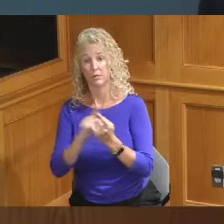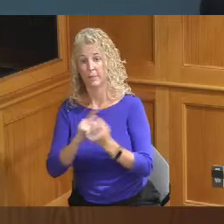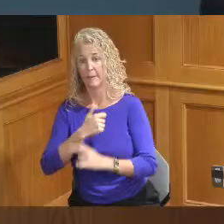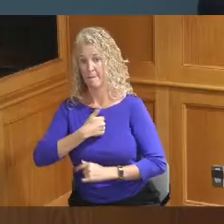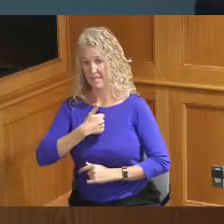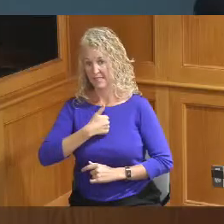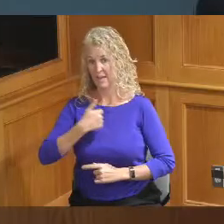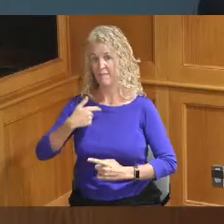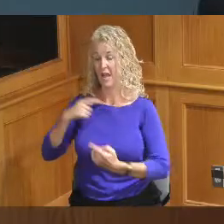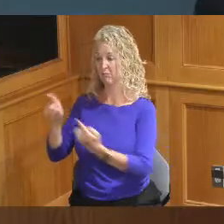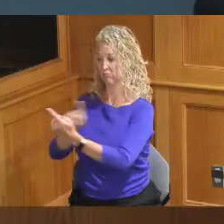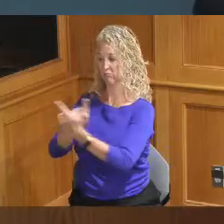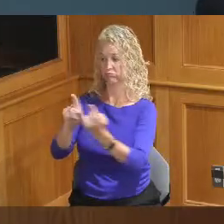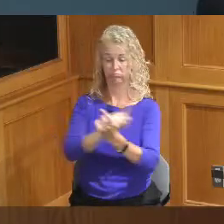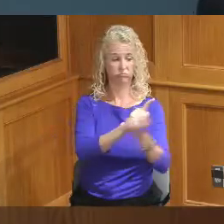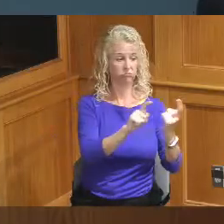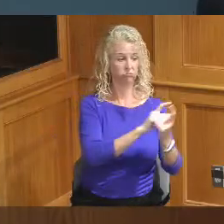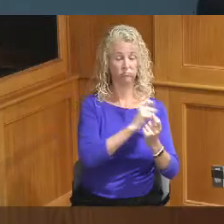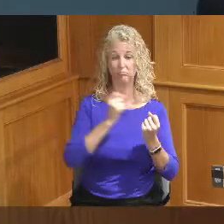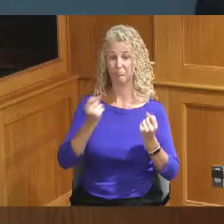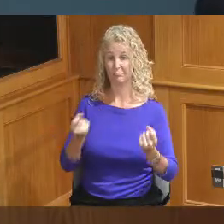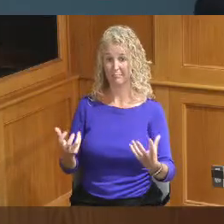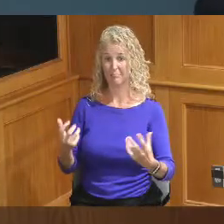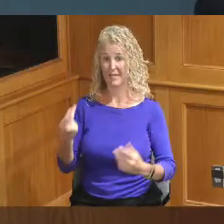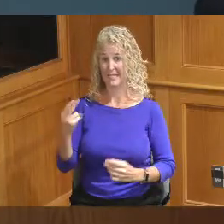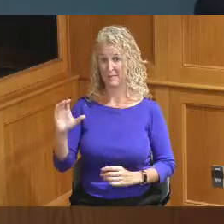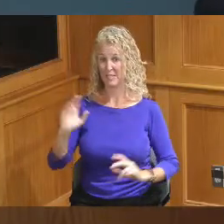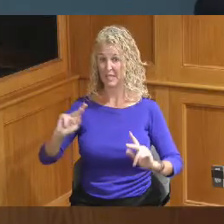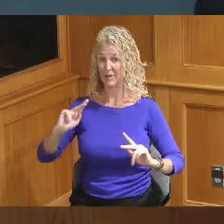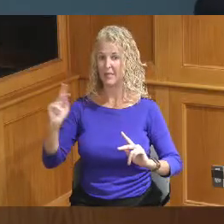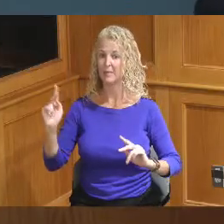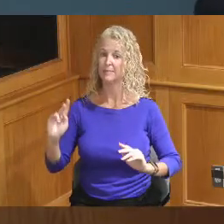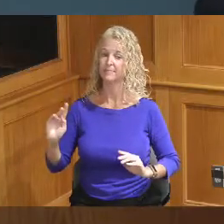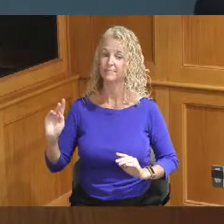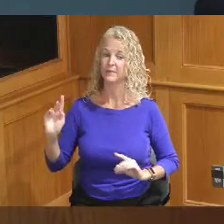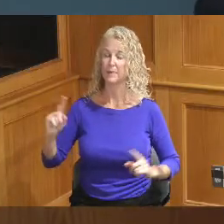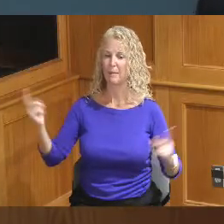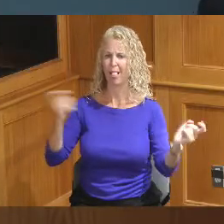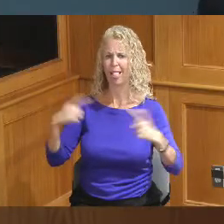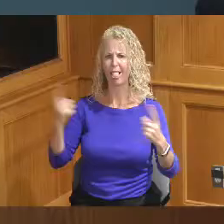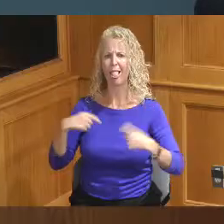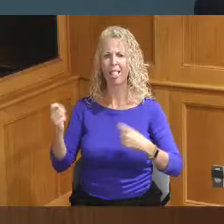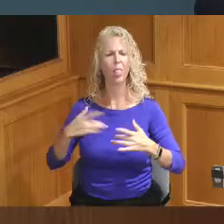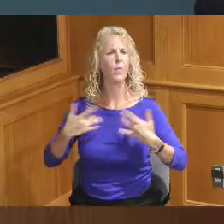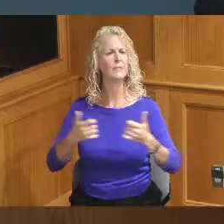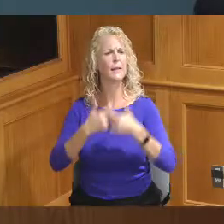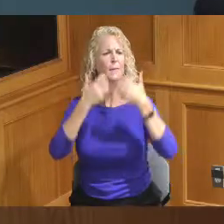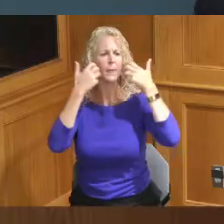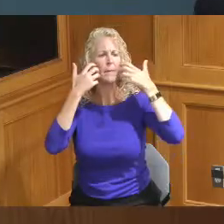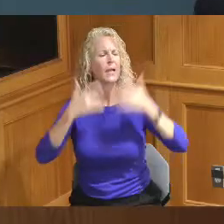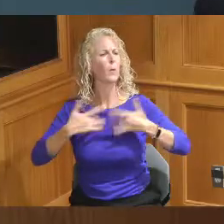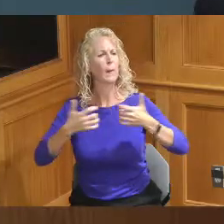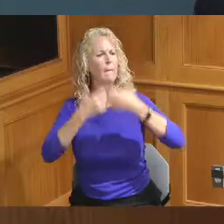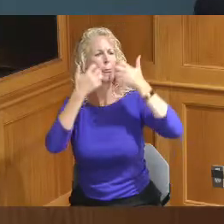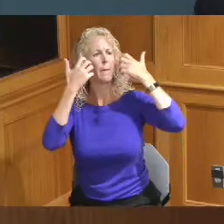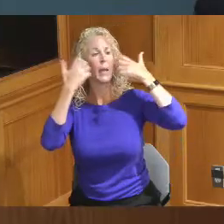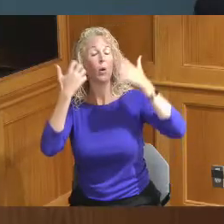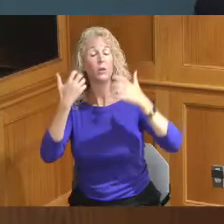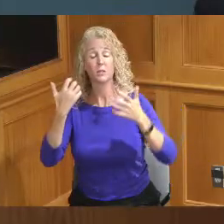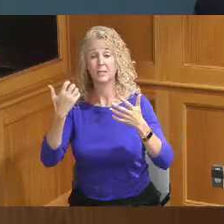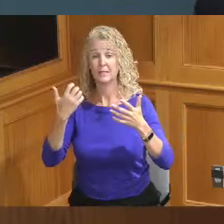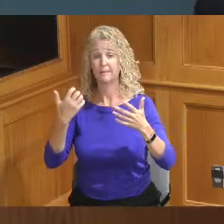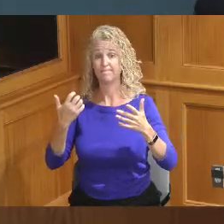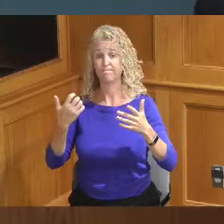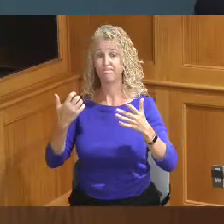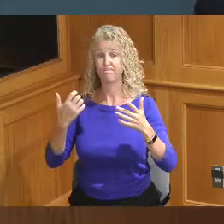myself. As I have moved around the community, I always get asked about what are we doing with the Bengals, what's going on with the Bengals, and it was